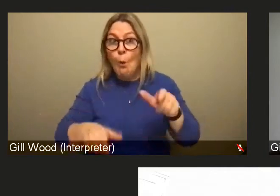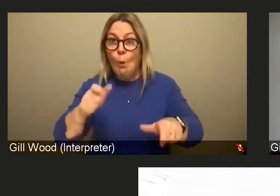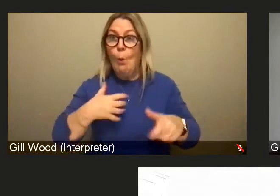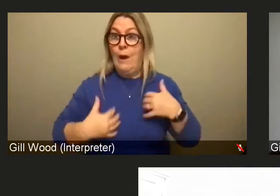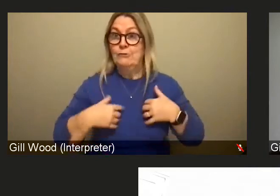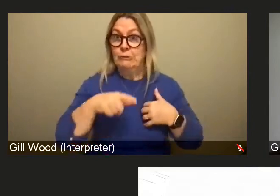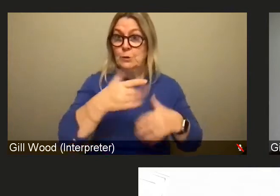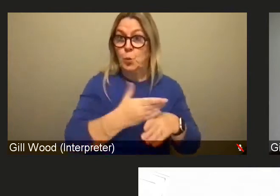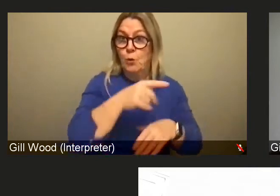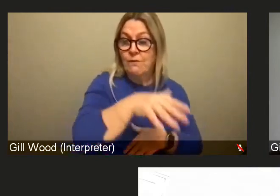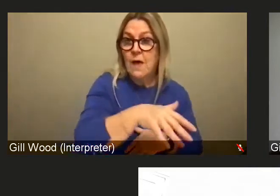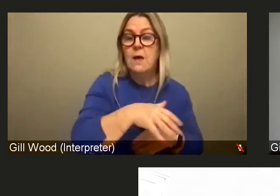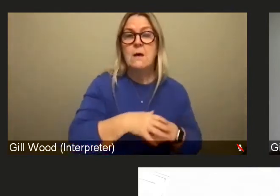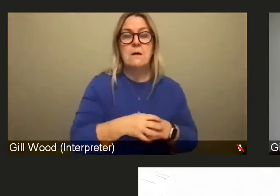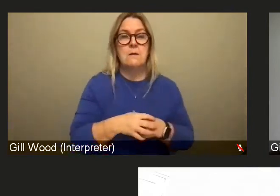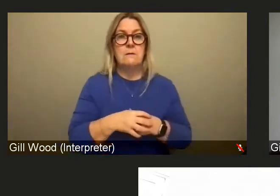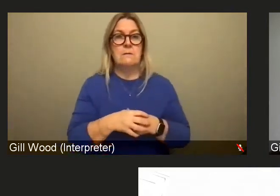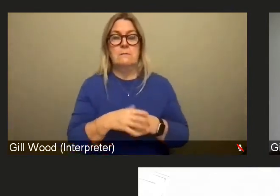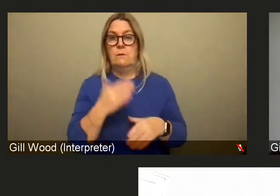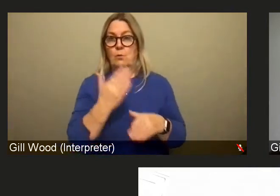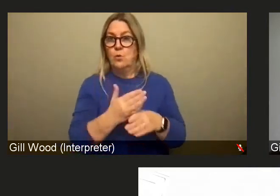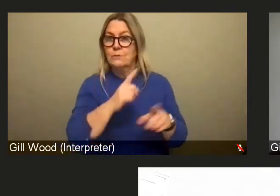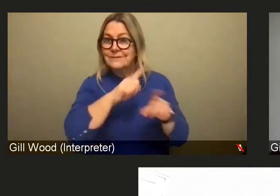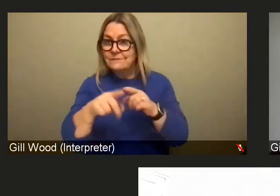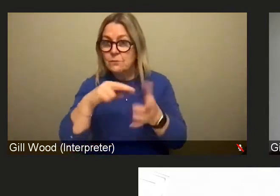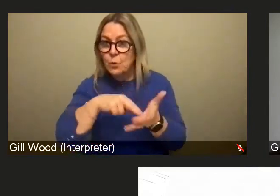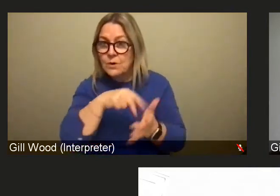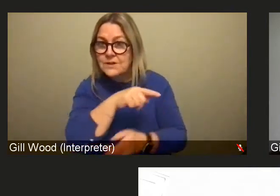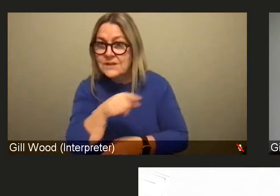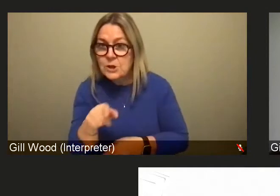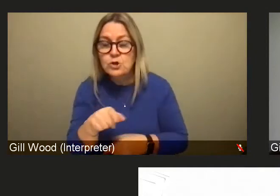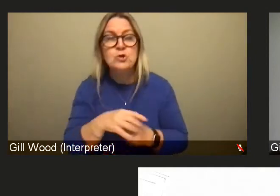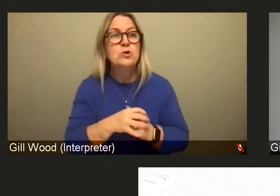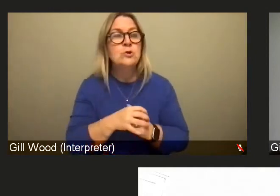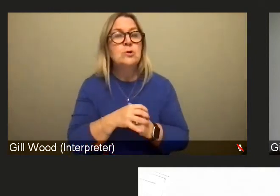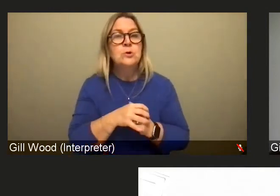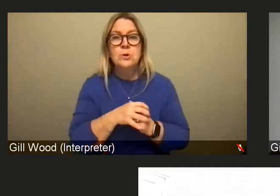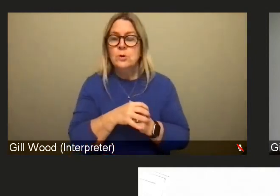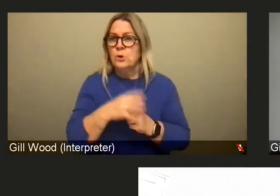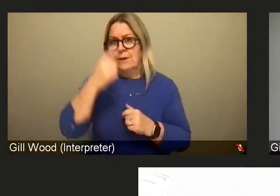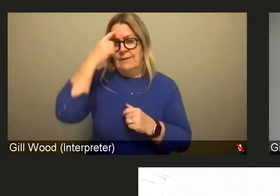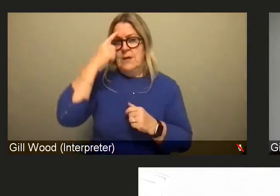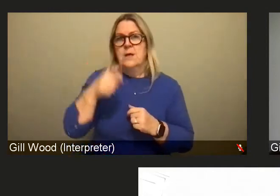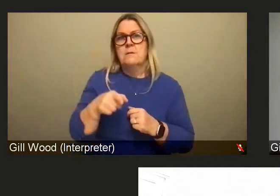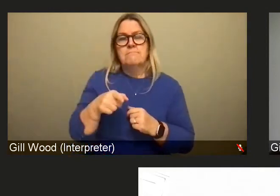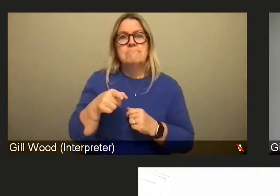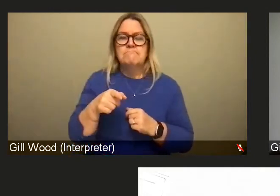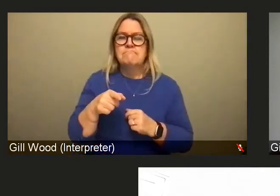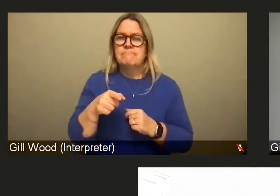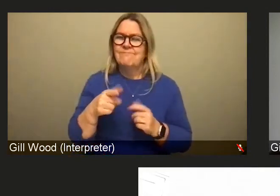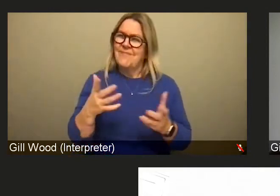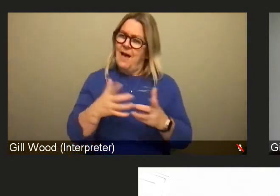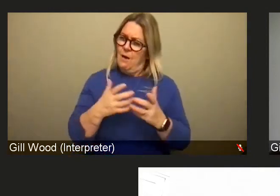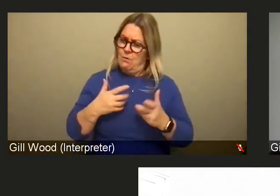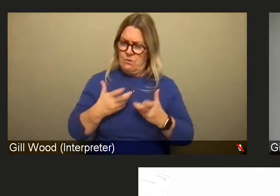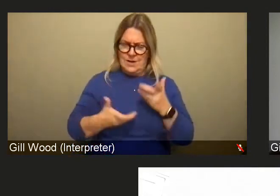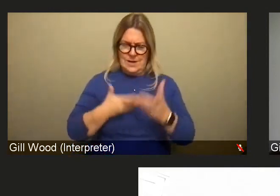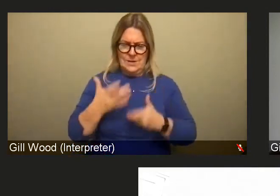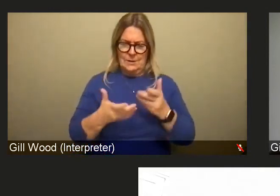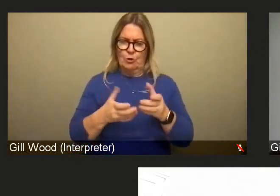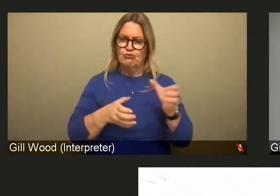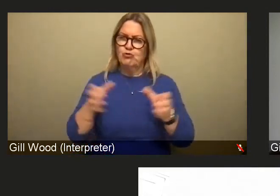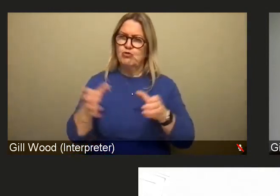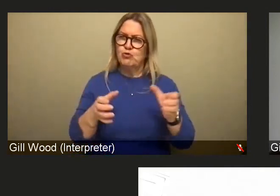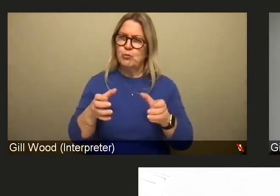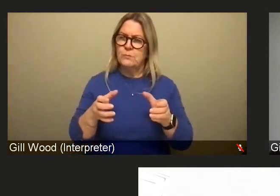Inclusion Scotland has been something that's been, you know, very helpful for us, and thinking about how we describe our recruitment adverts, the language that